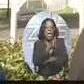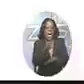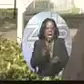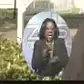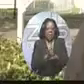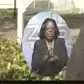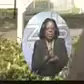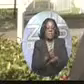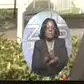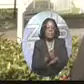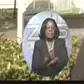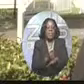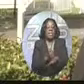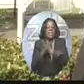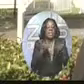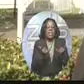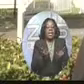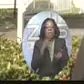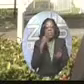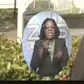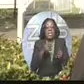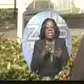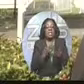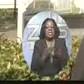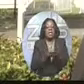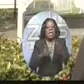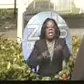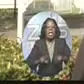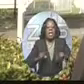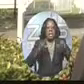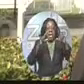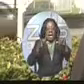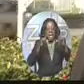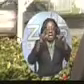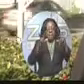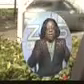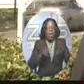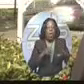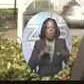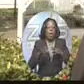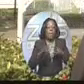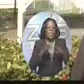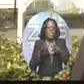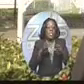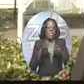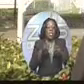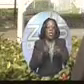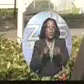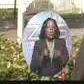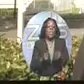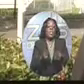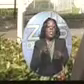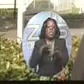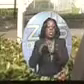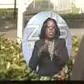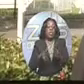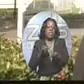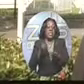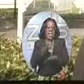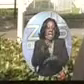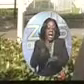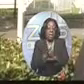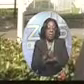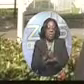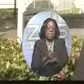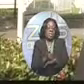going to be huge. They're now seeing the level of competition from our kids in Andres. And I think the competition level is very high